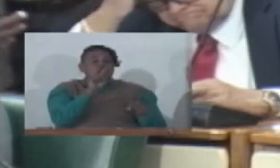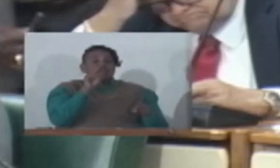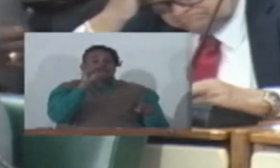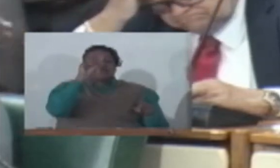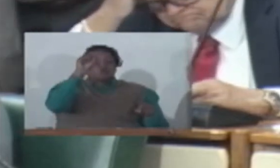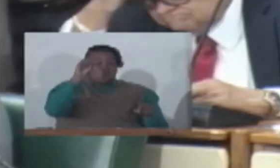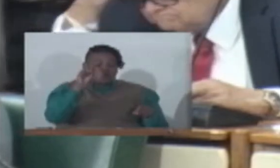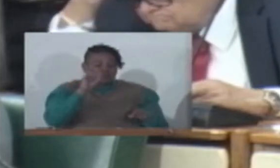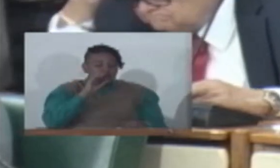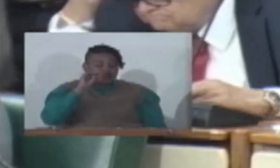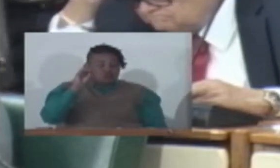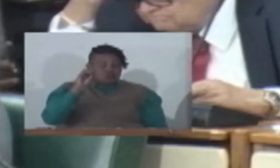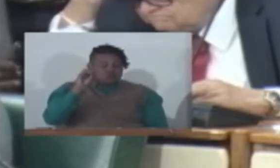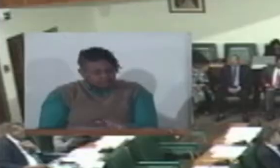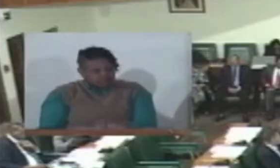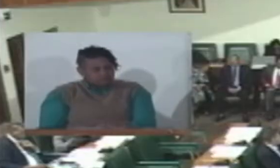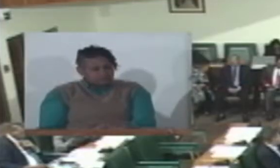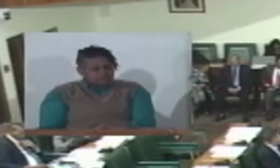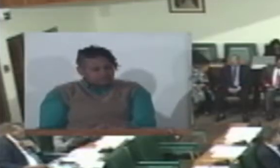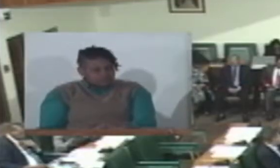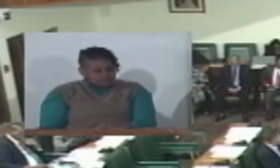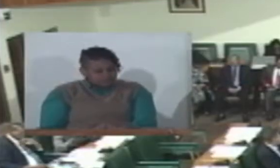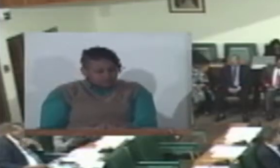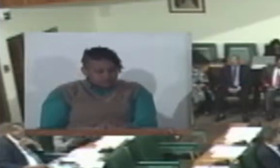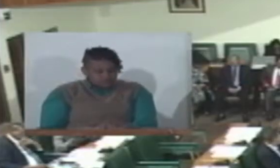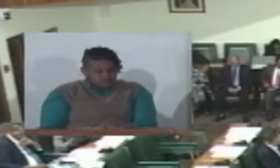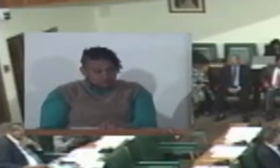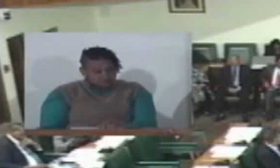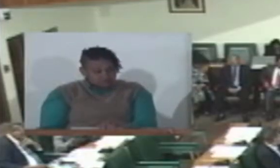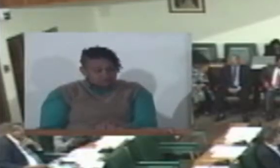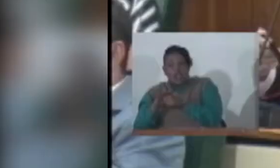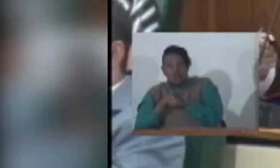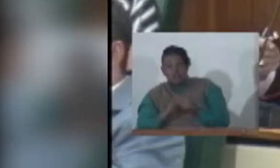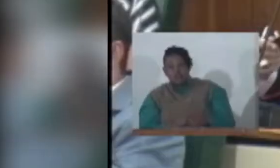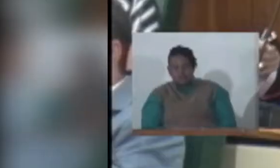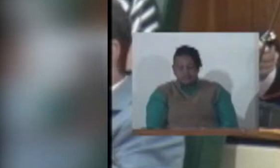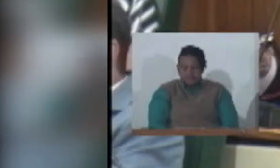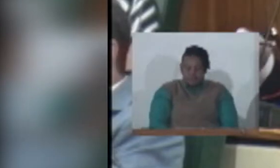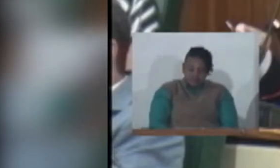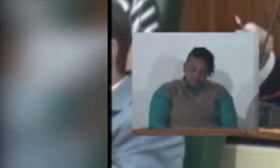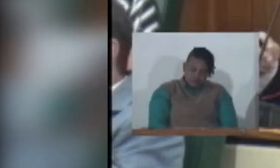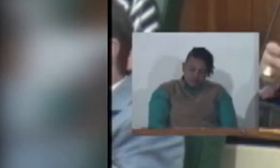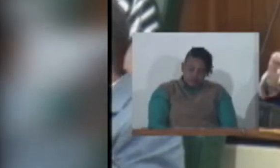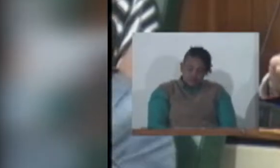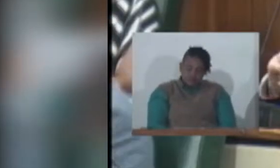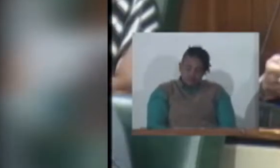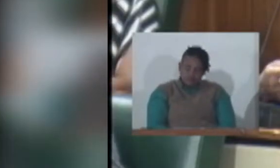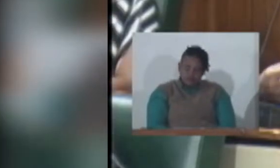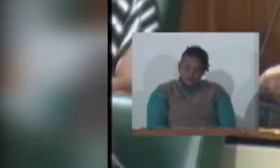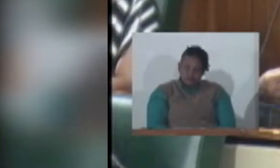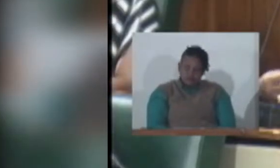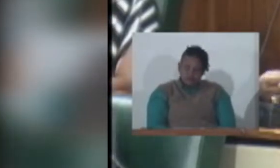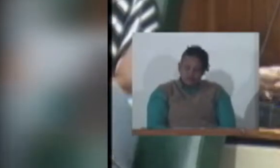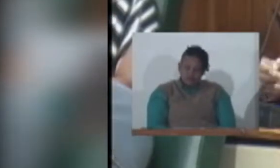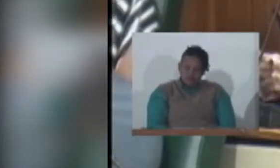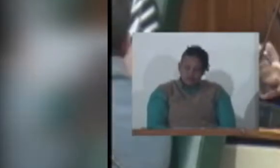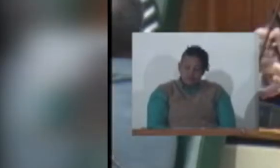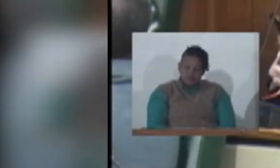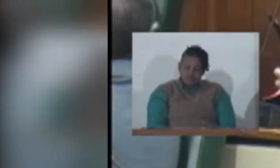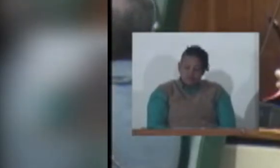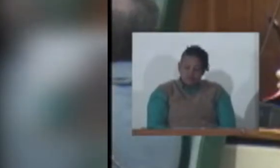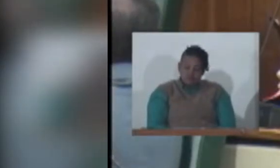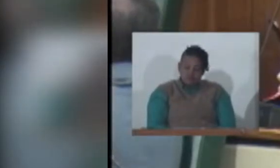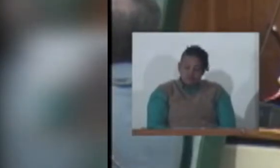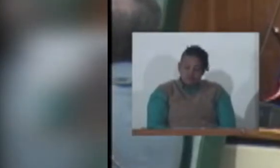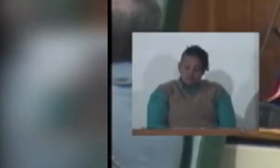last 56 years regarding the tackling of crime in Jamaica. We'll be focusing through